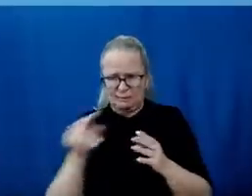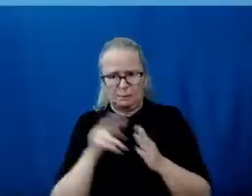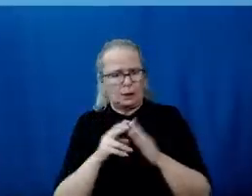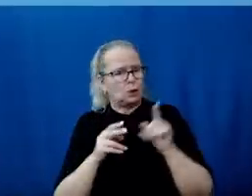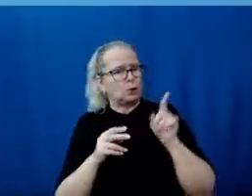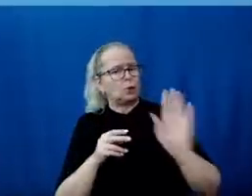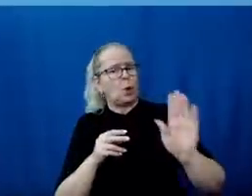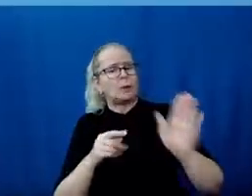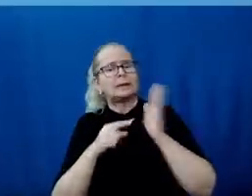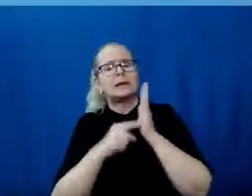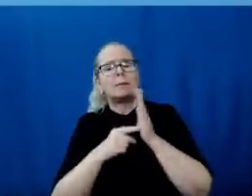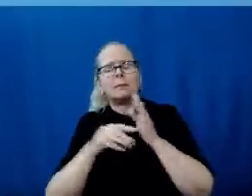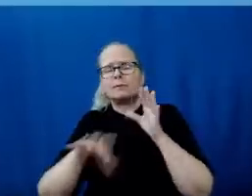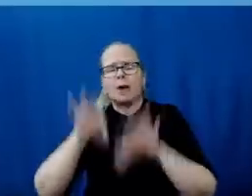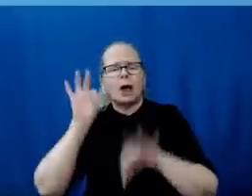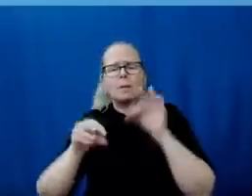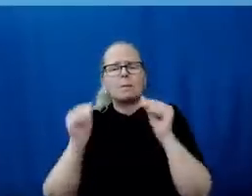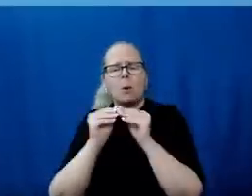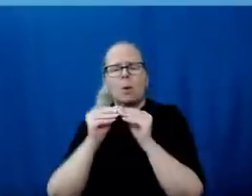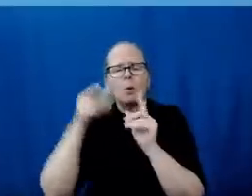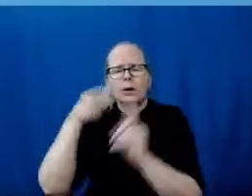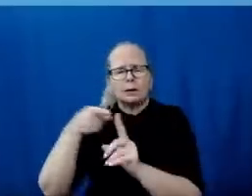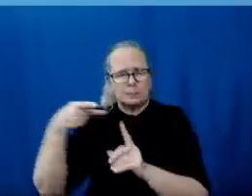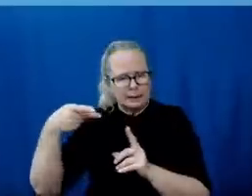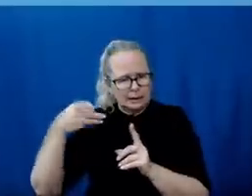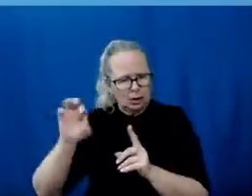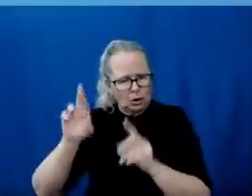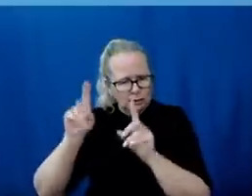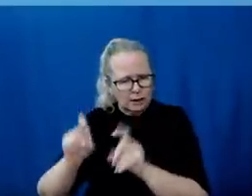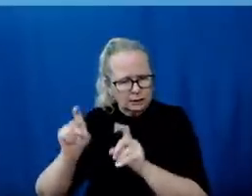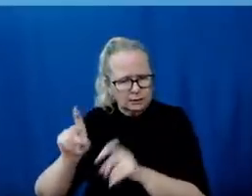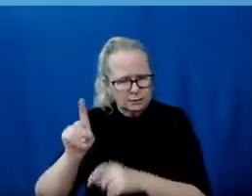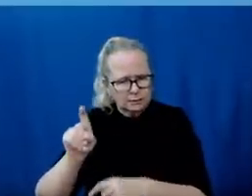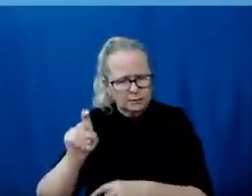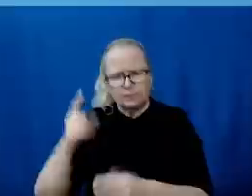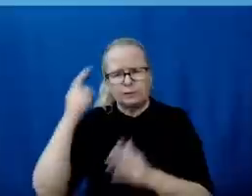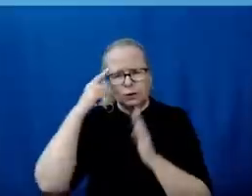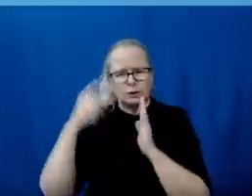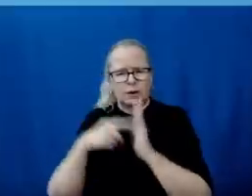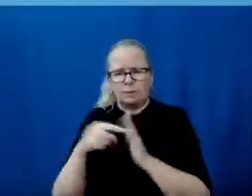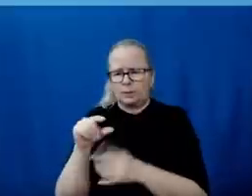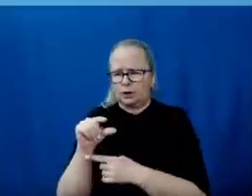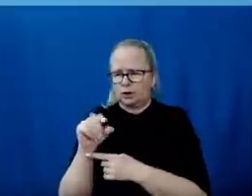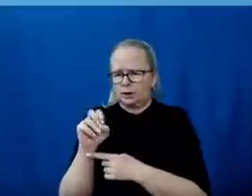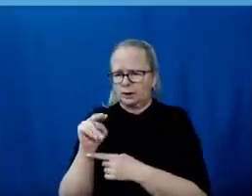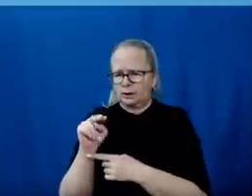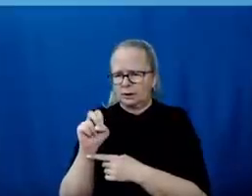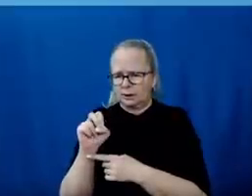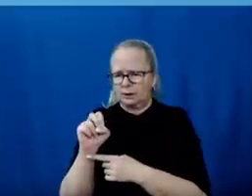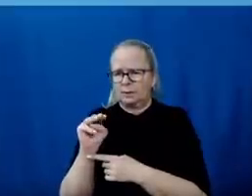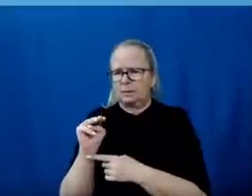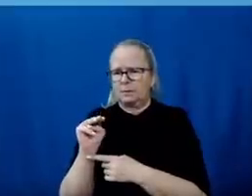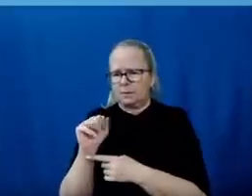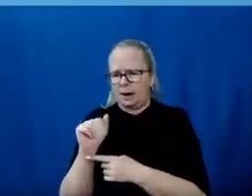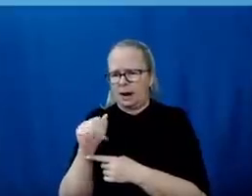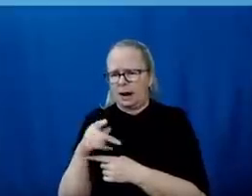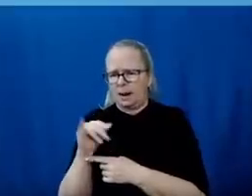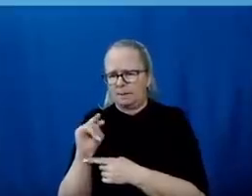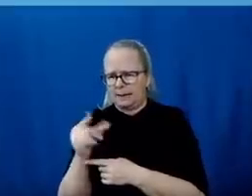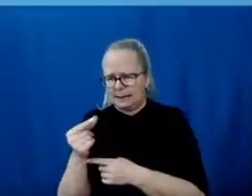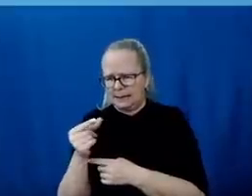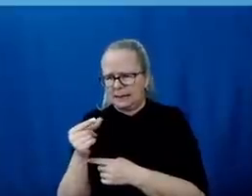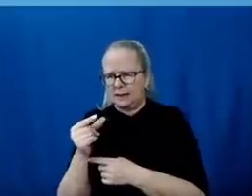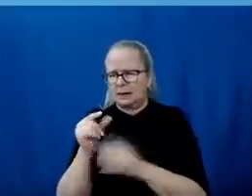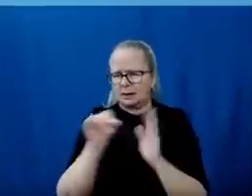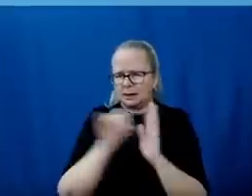using any of the samples to do more significant PCR style type testing in terms of gene mapping what you're finding in there as well, so we can be